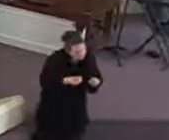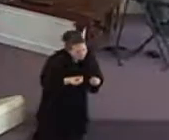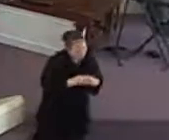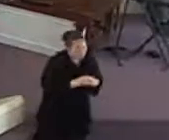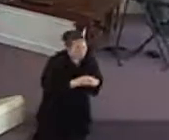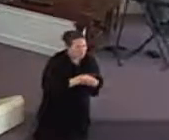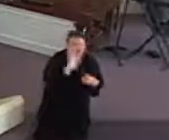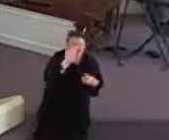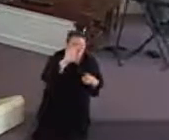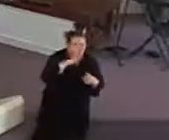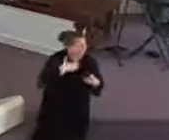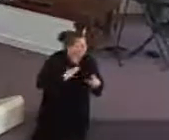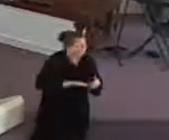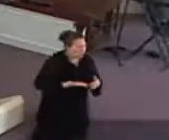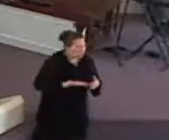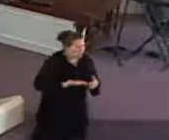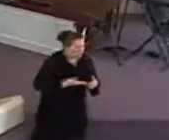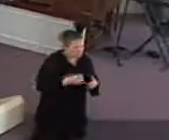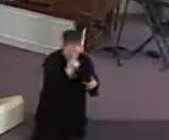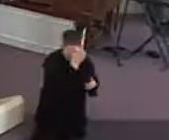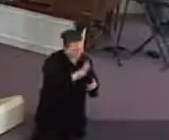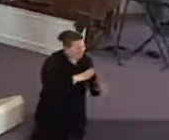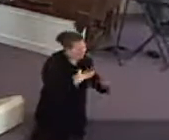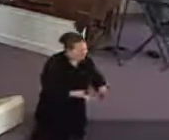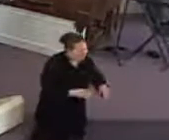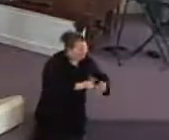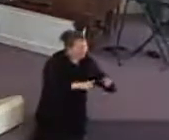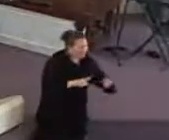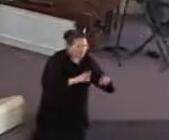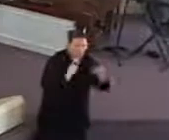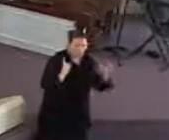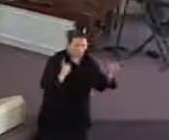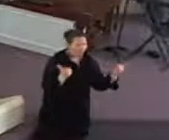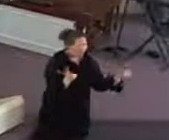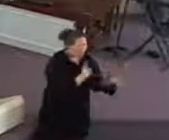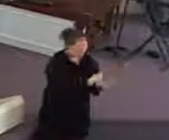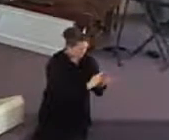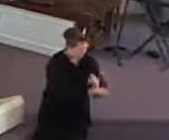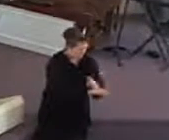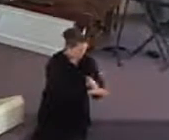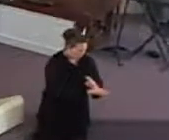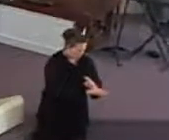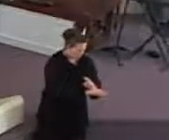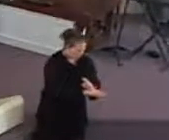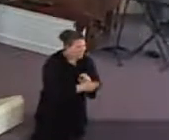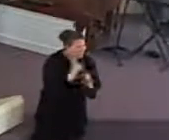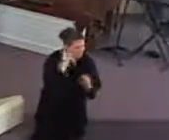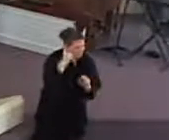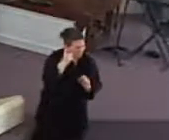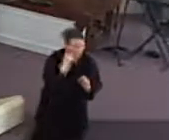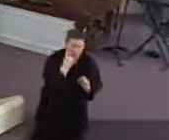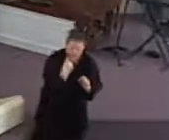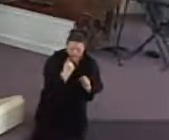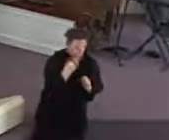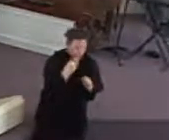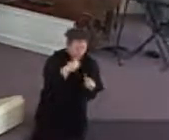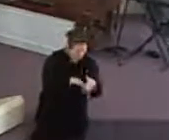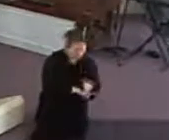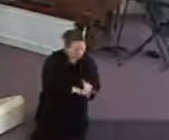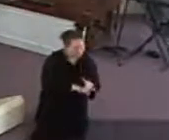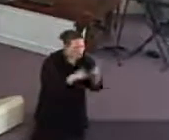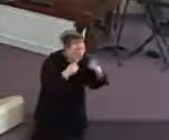not His will that any should perish, but that all should come to repentance. He understands that we were born with this